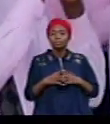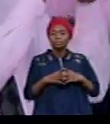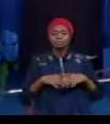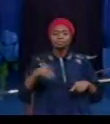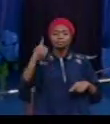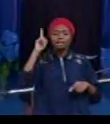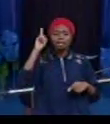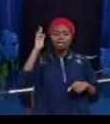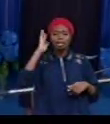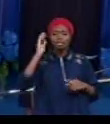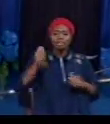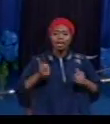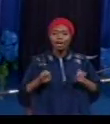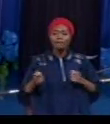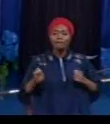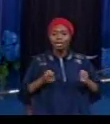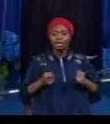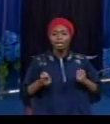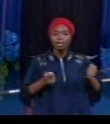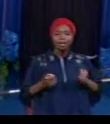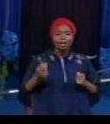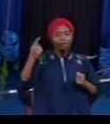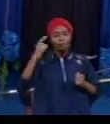forevermore. Oh, he shall reign